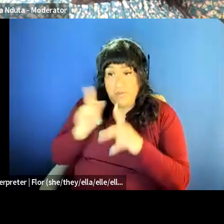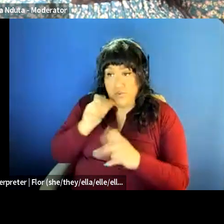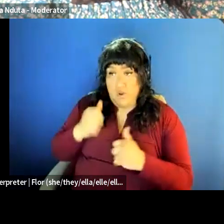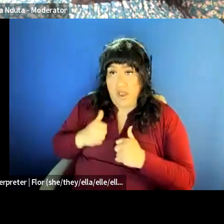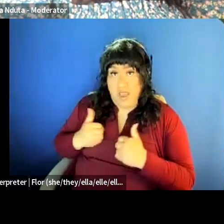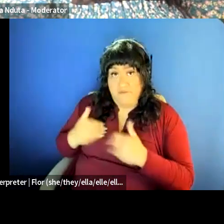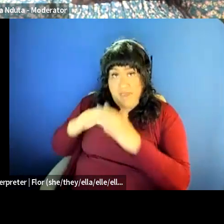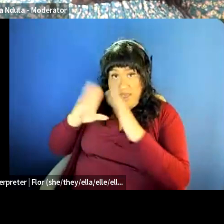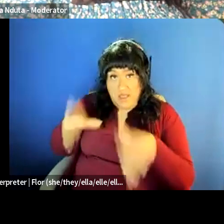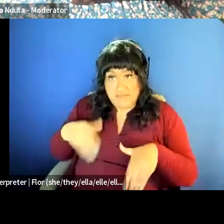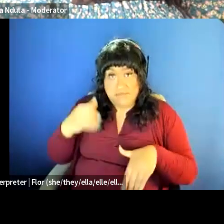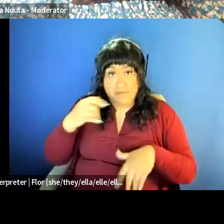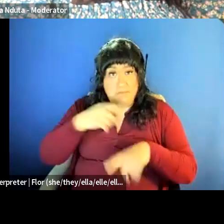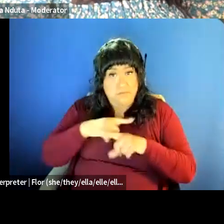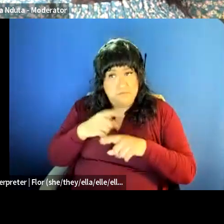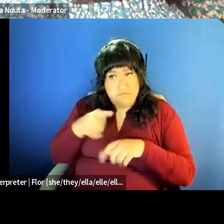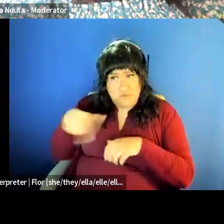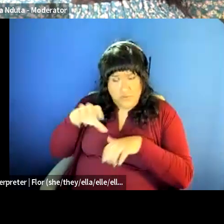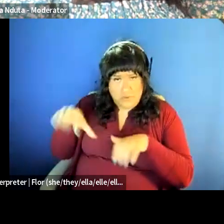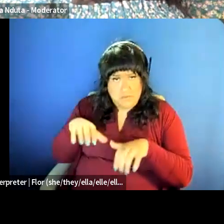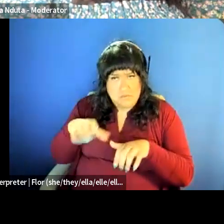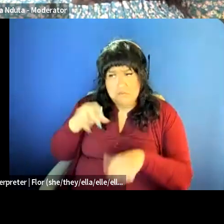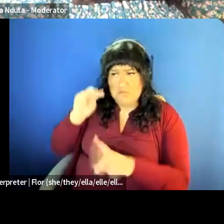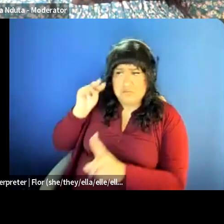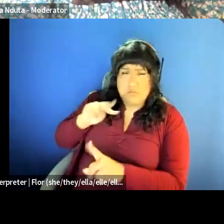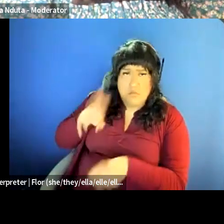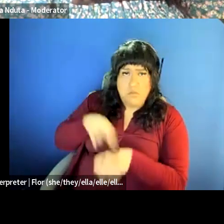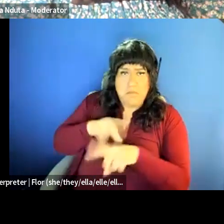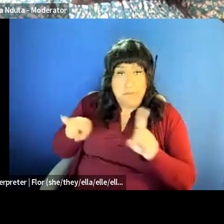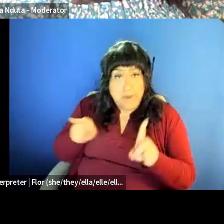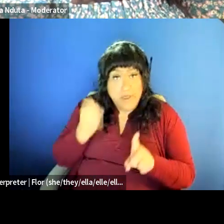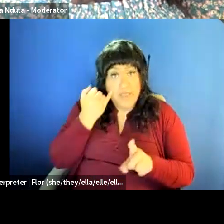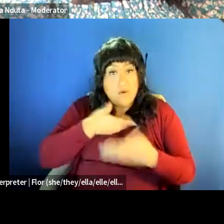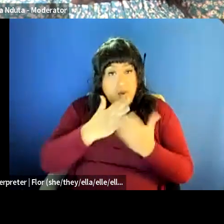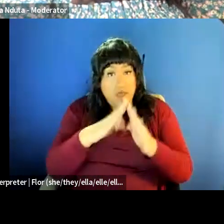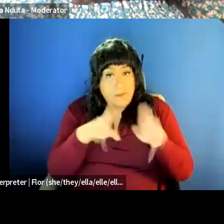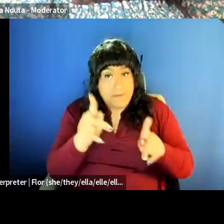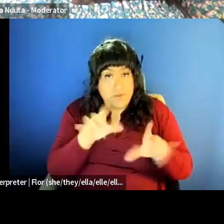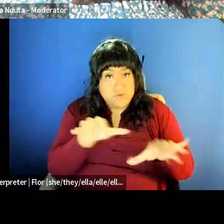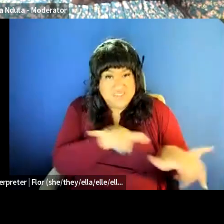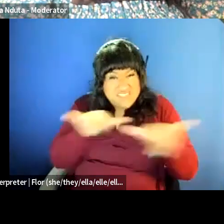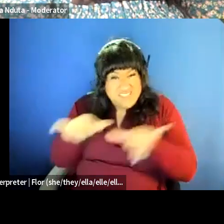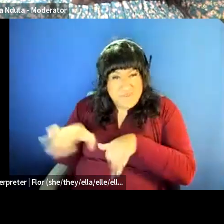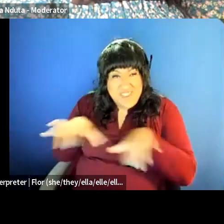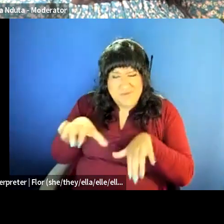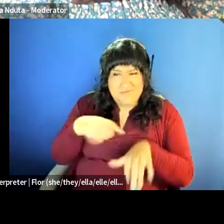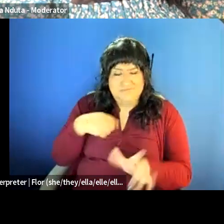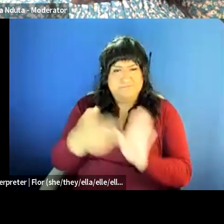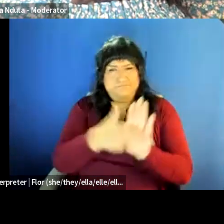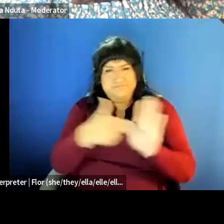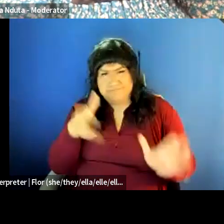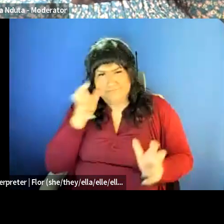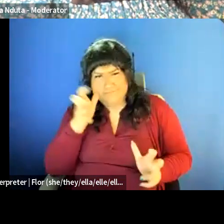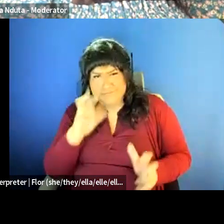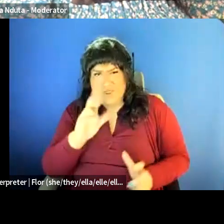if unhoused people do it, it's criminalized because they are utilizing those survival tools to stay outside because they don't want any help or